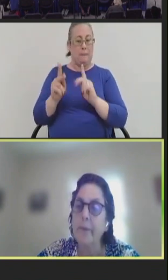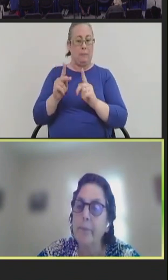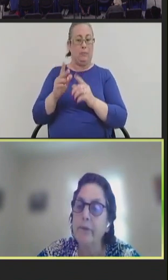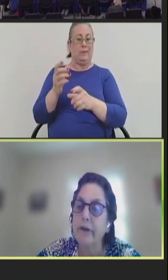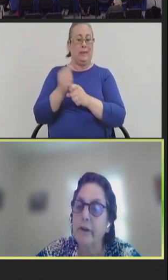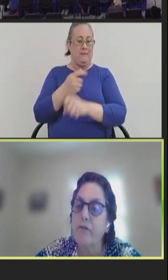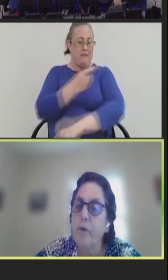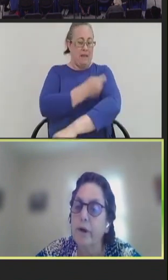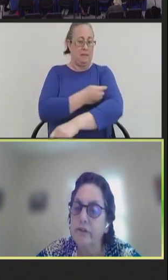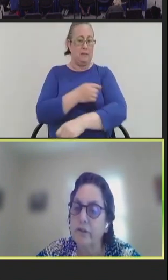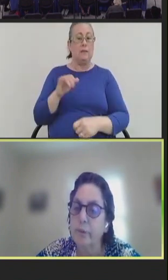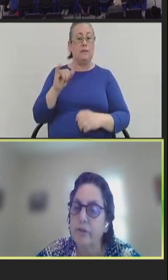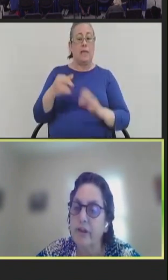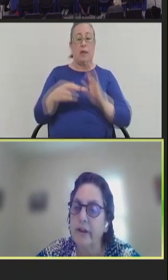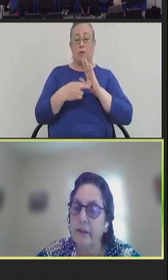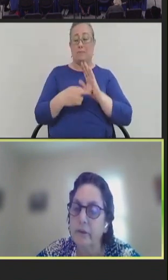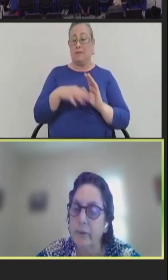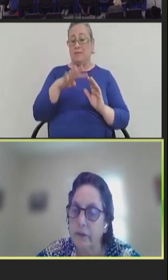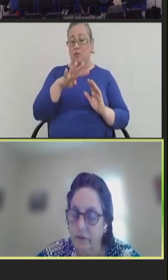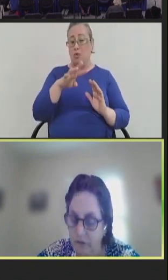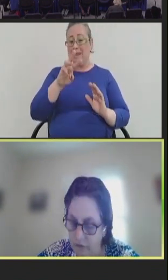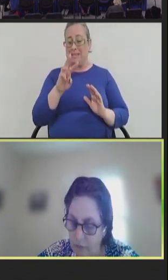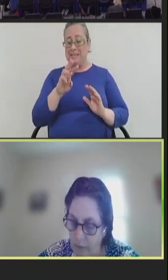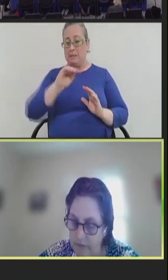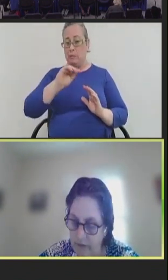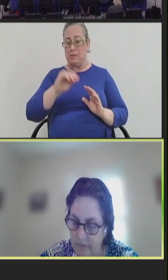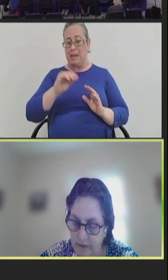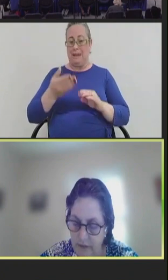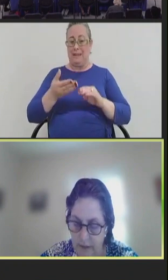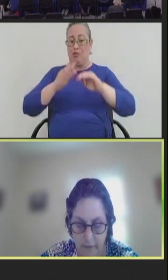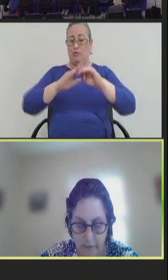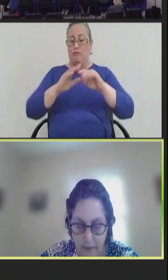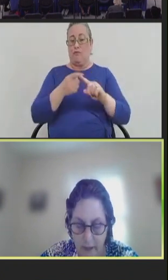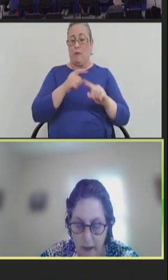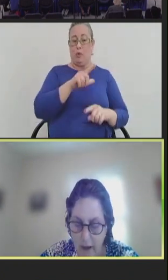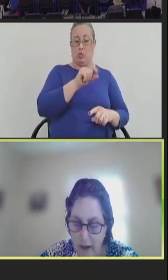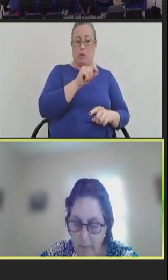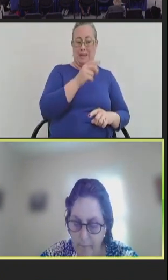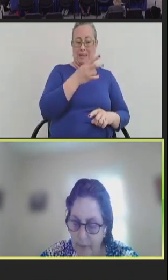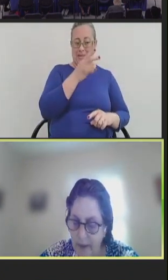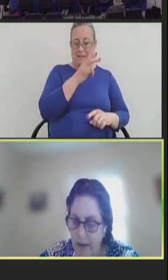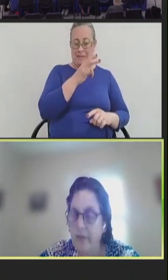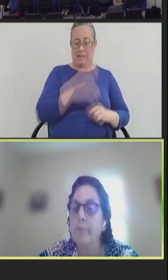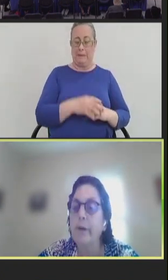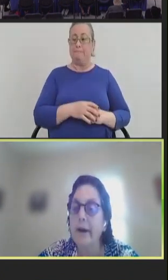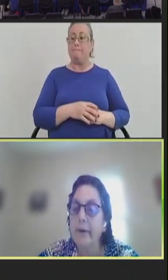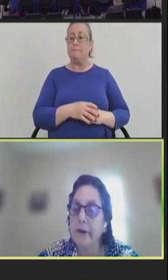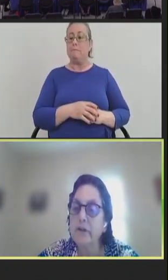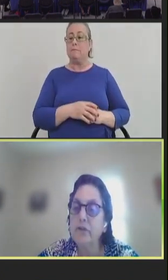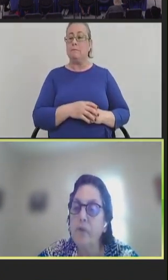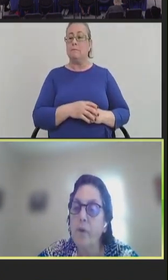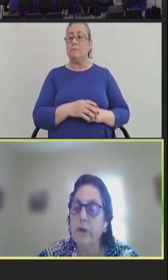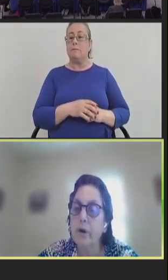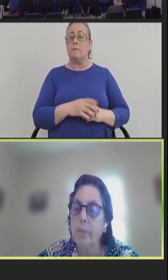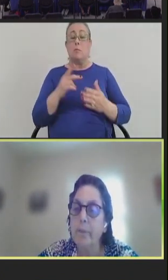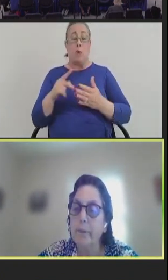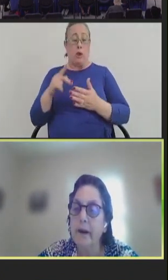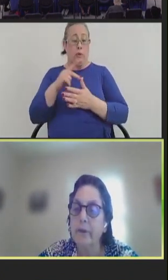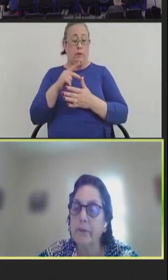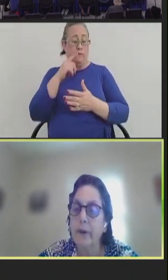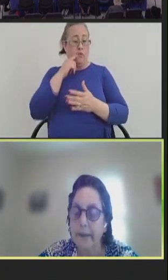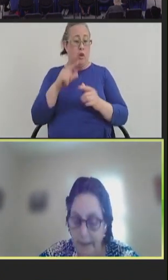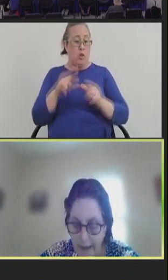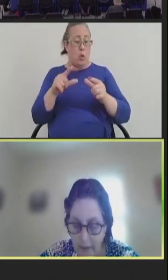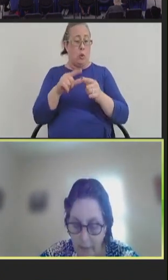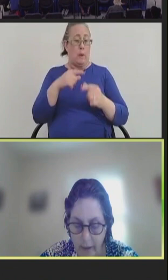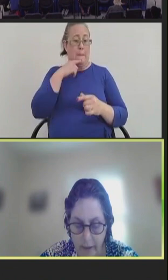and that represented a 46% increase since 2017. The priorities for local public